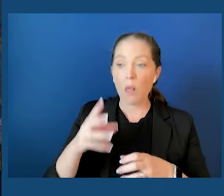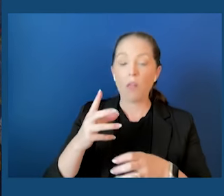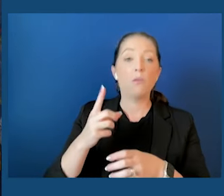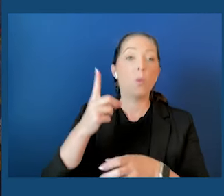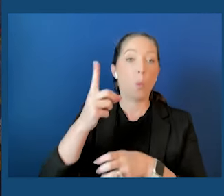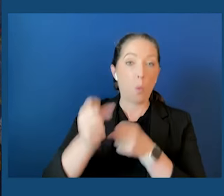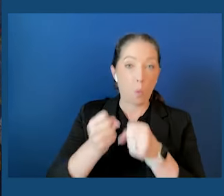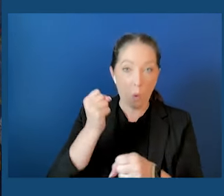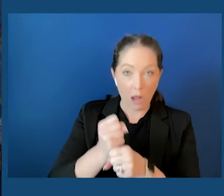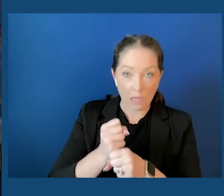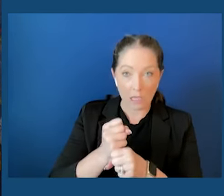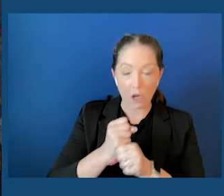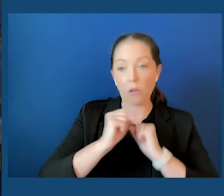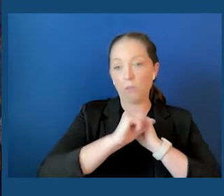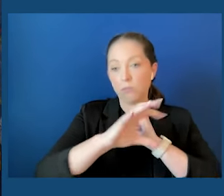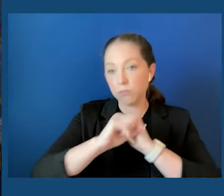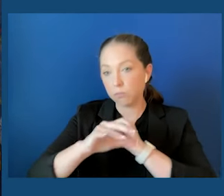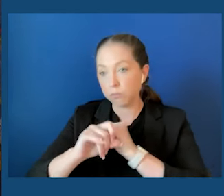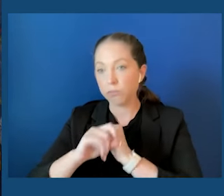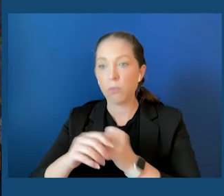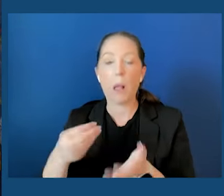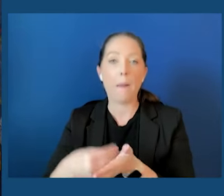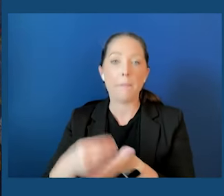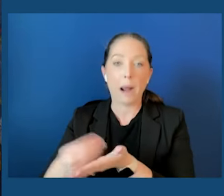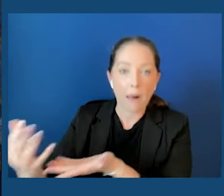remaining funds necessary to break ground.